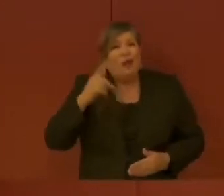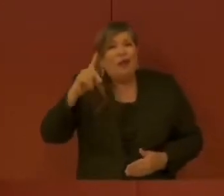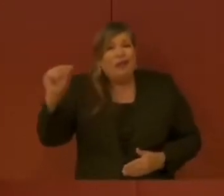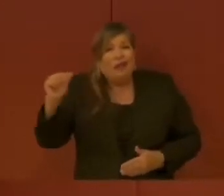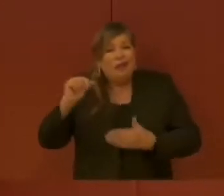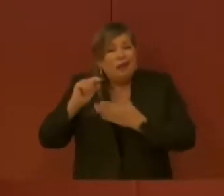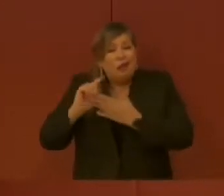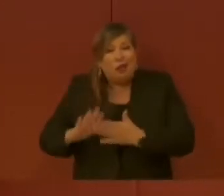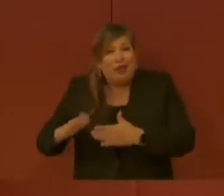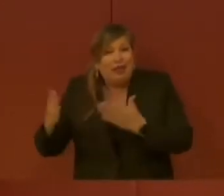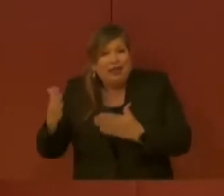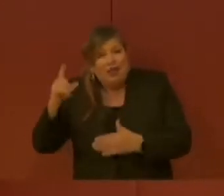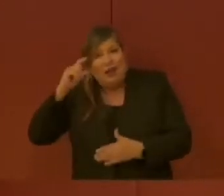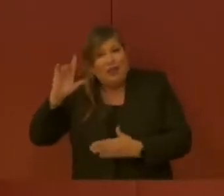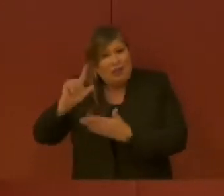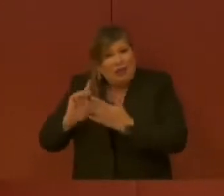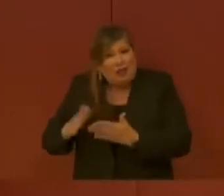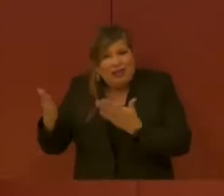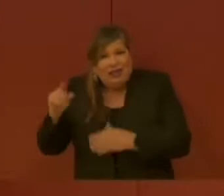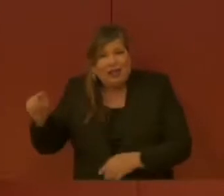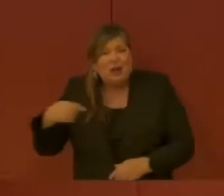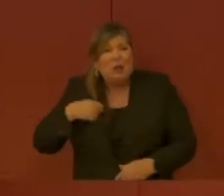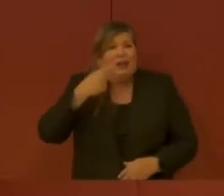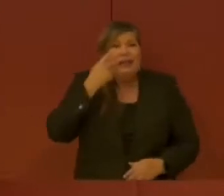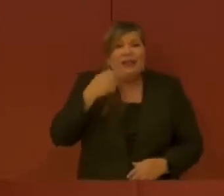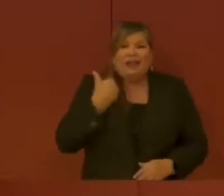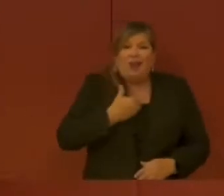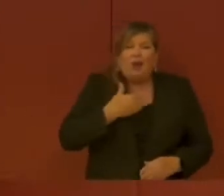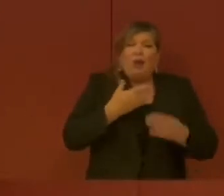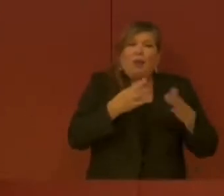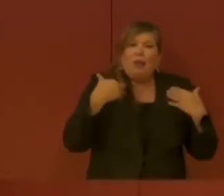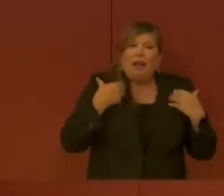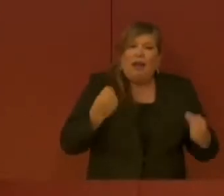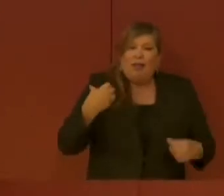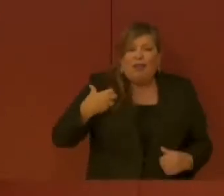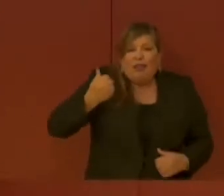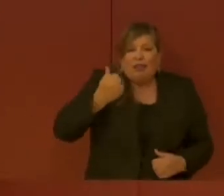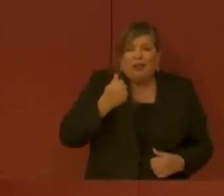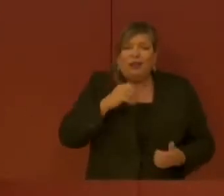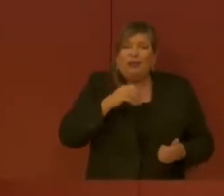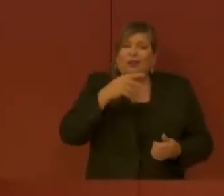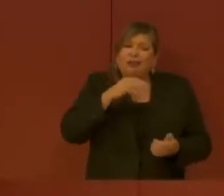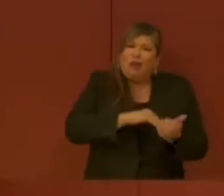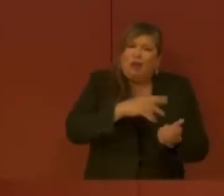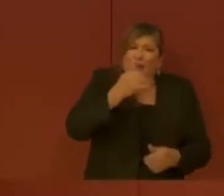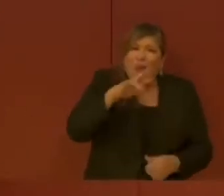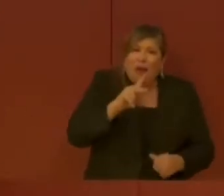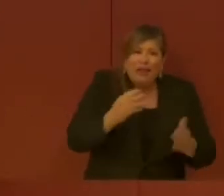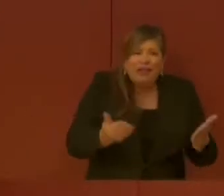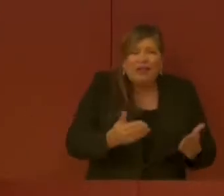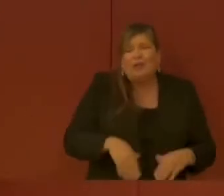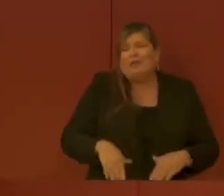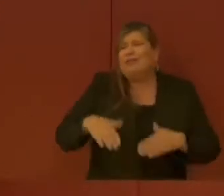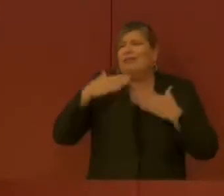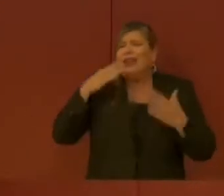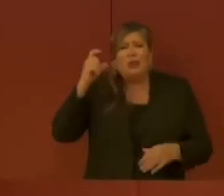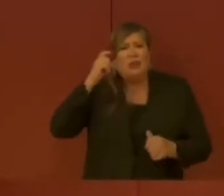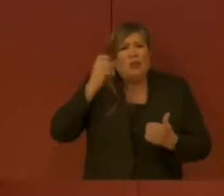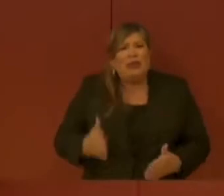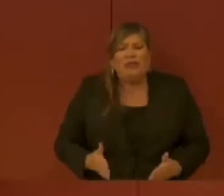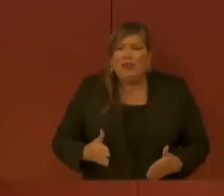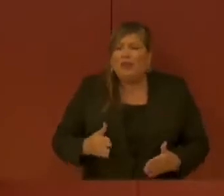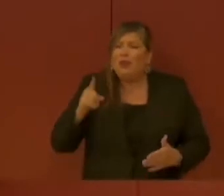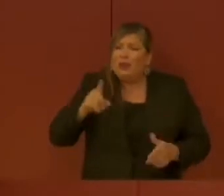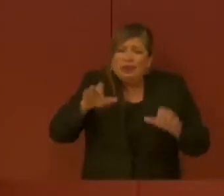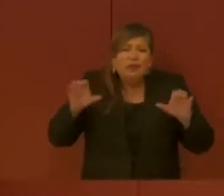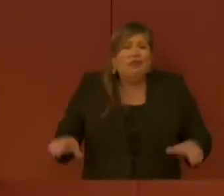And right now, Governor, we welcome you to our village and keep on coming back. And thank you so much for everything you've done. This pandemic has not been easy